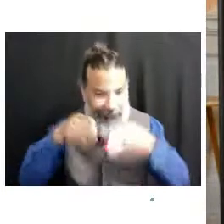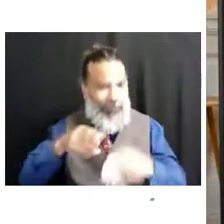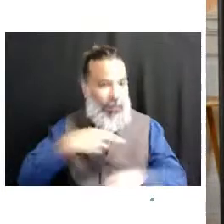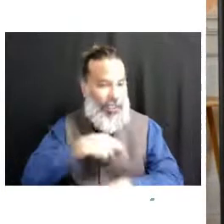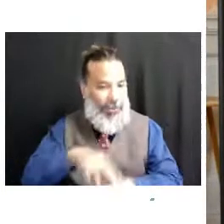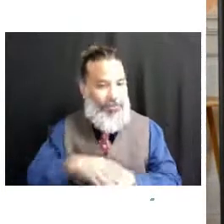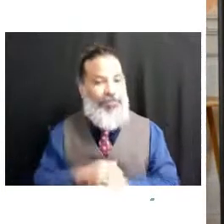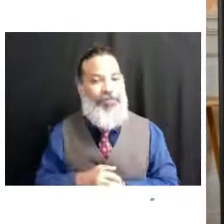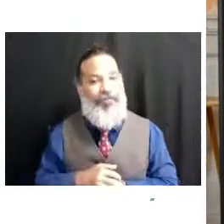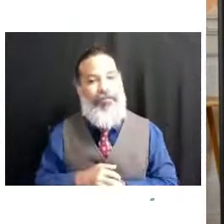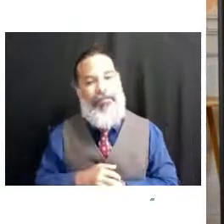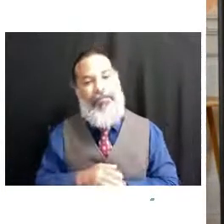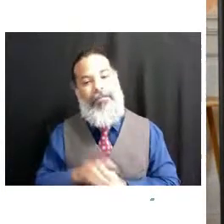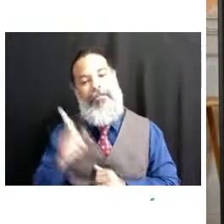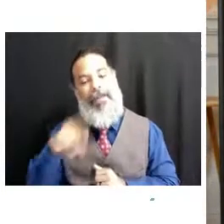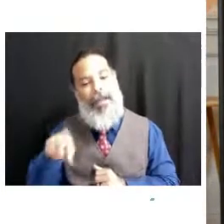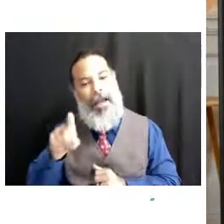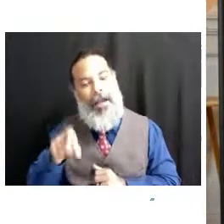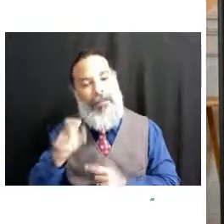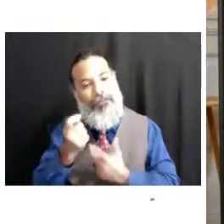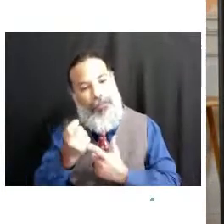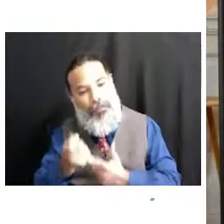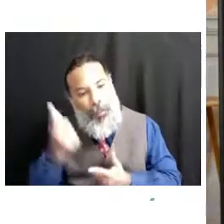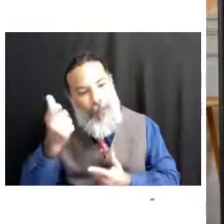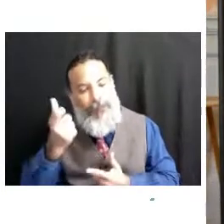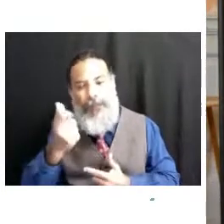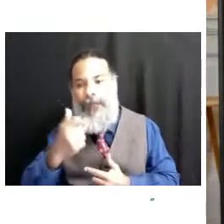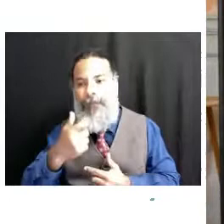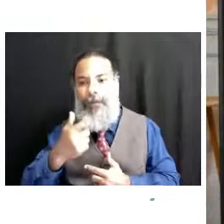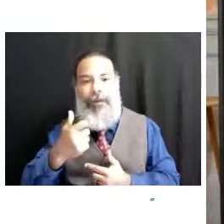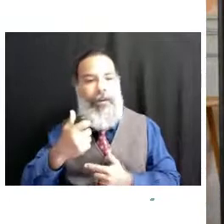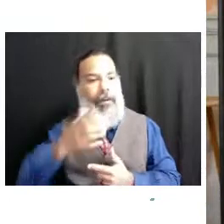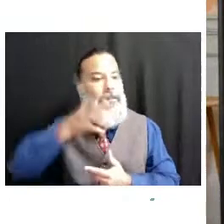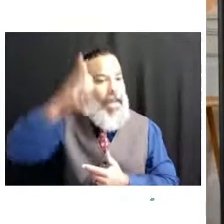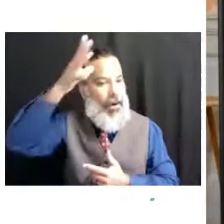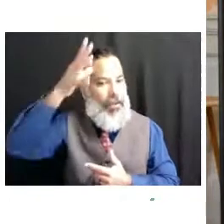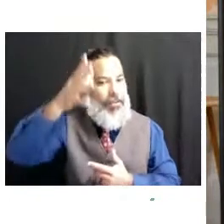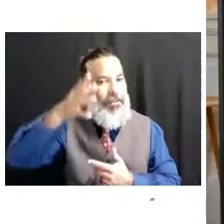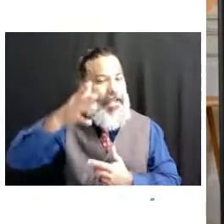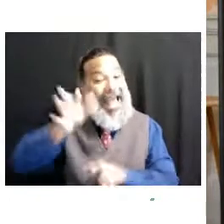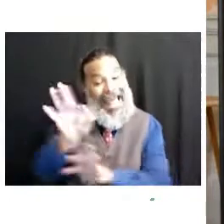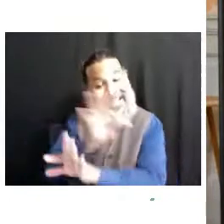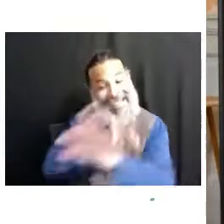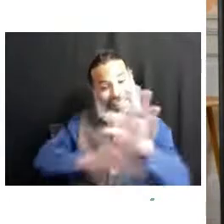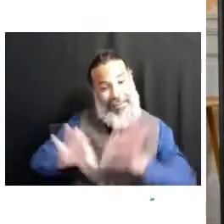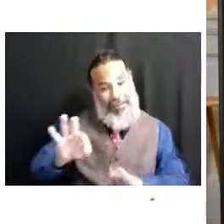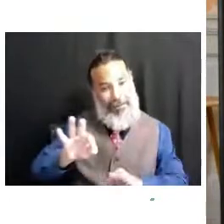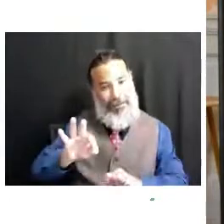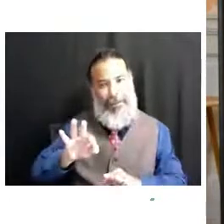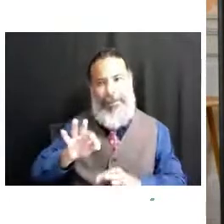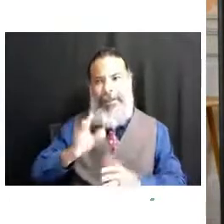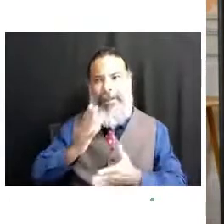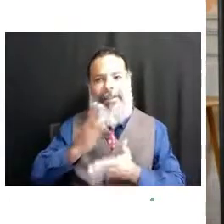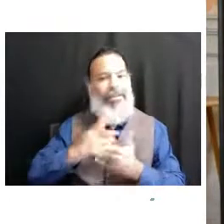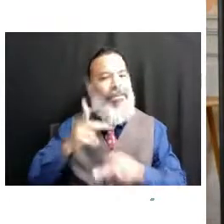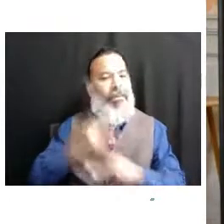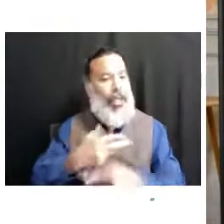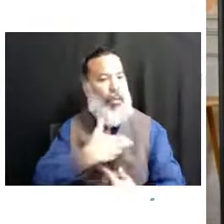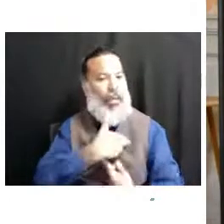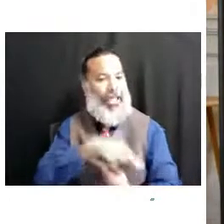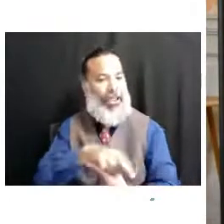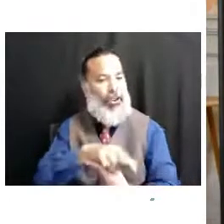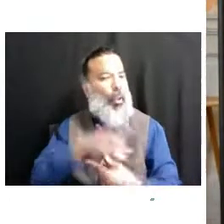to remove the parents and substitute some sort of religiosity